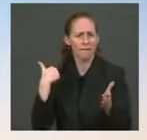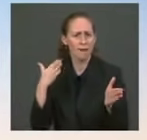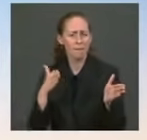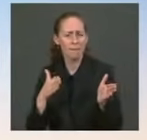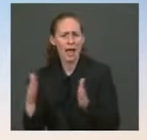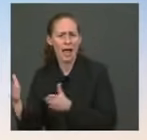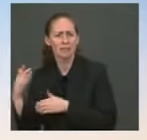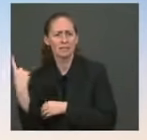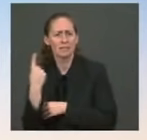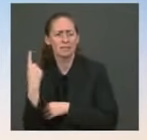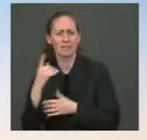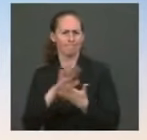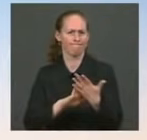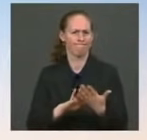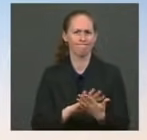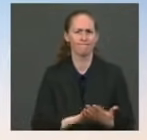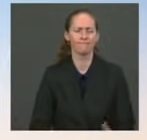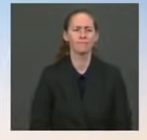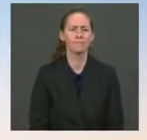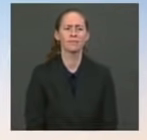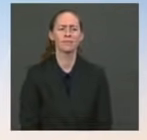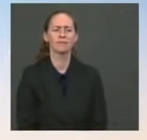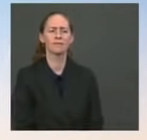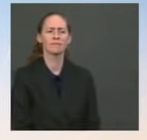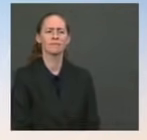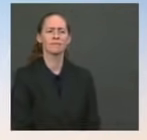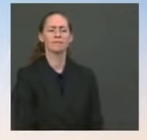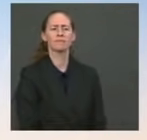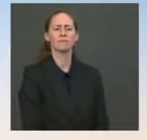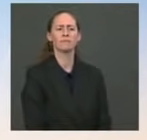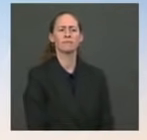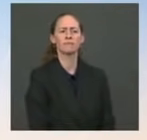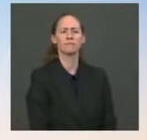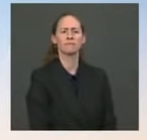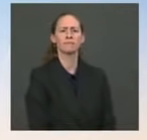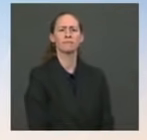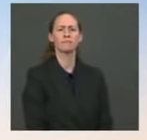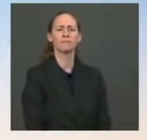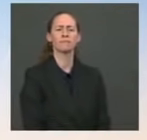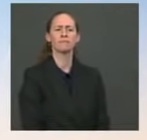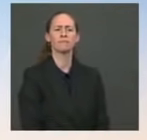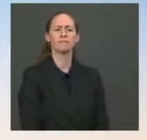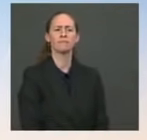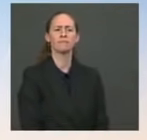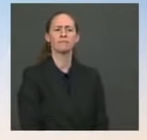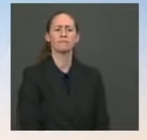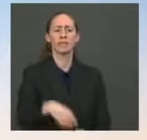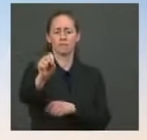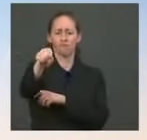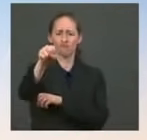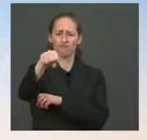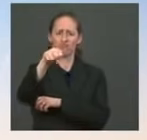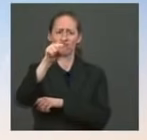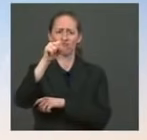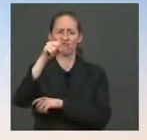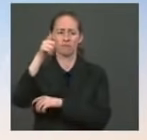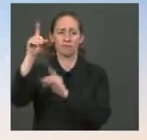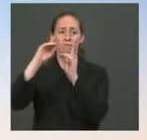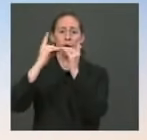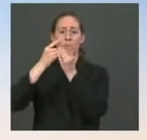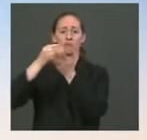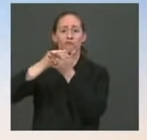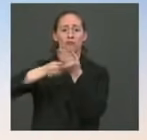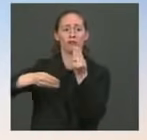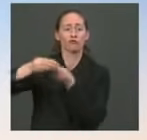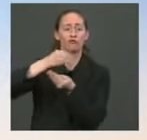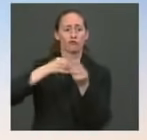people. We actually do. So I would say the Department of Treasury actually today announced 2 general licenses